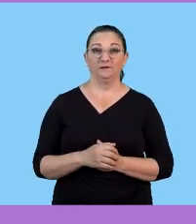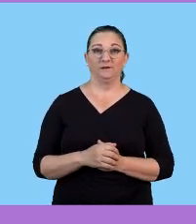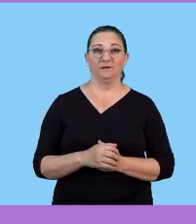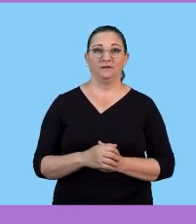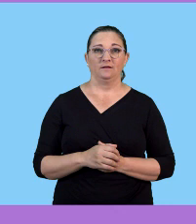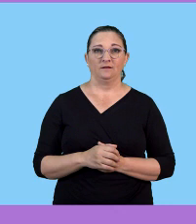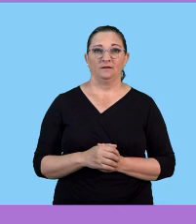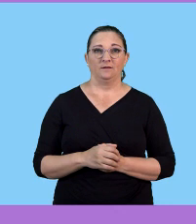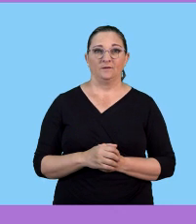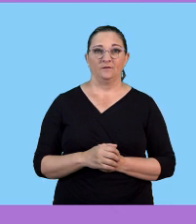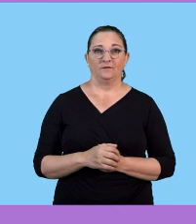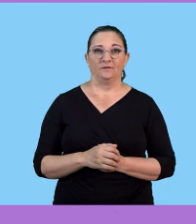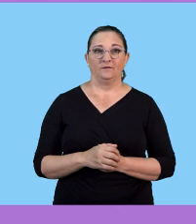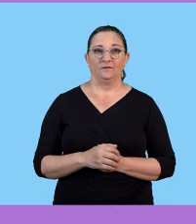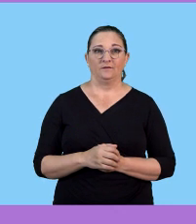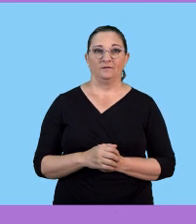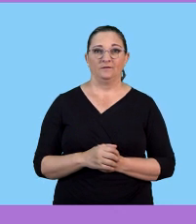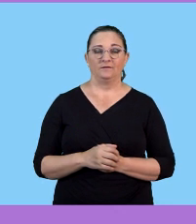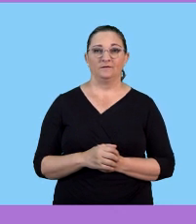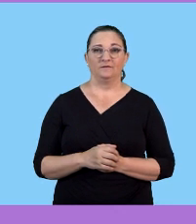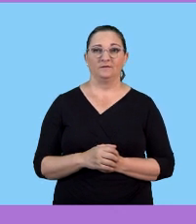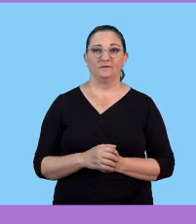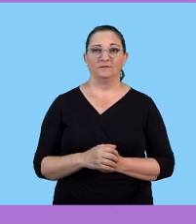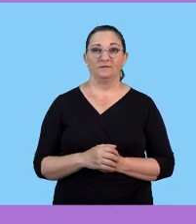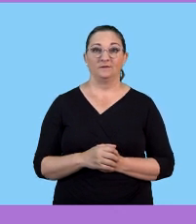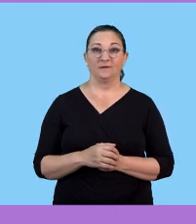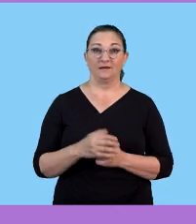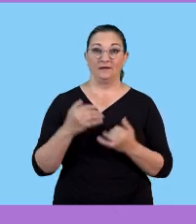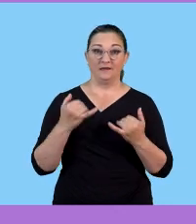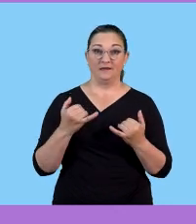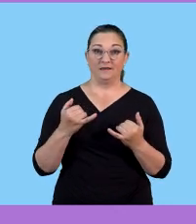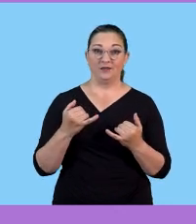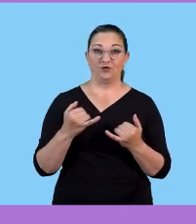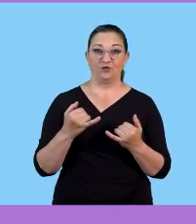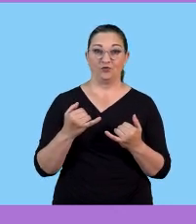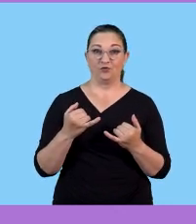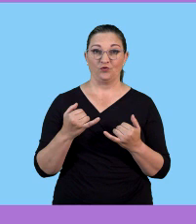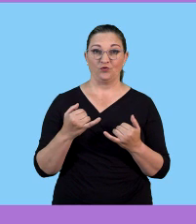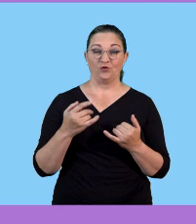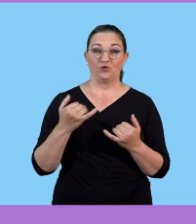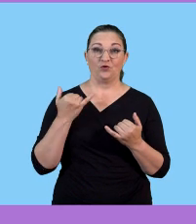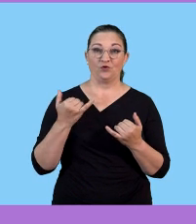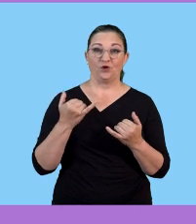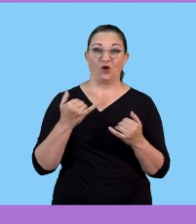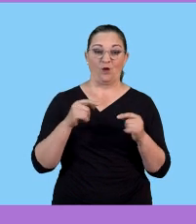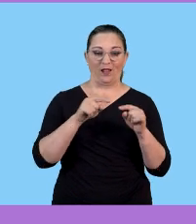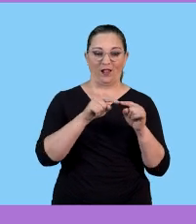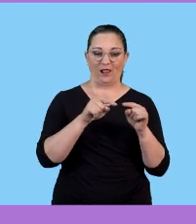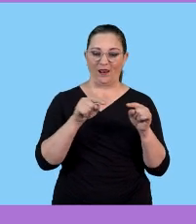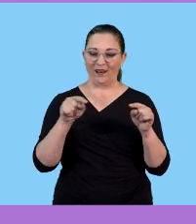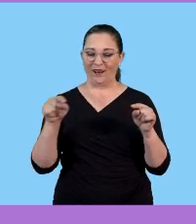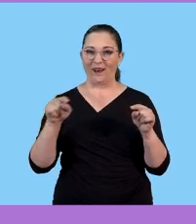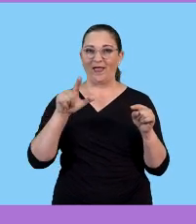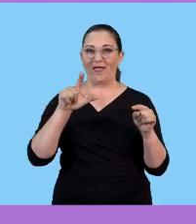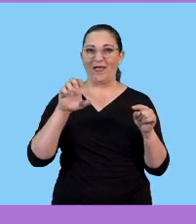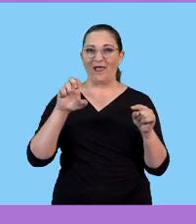little sketch so we have an idea of what we're doing. If that takes place if that line, represents the length of the